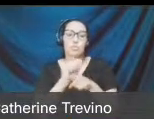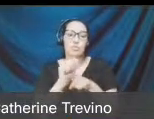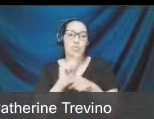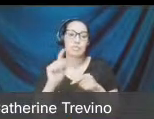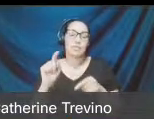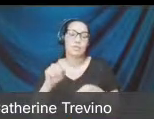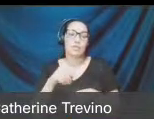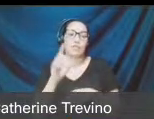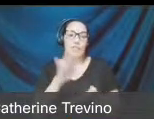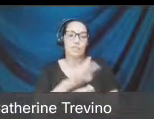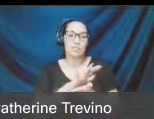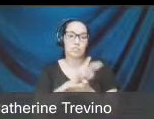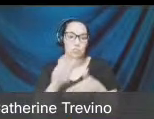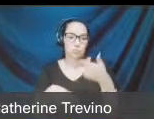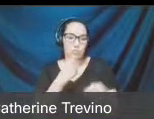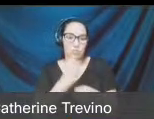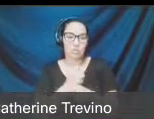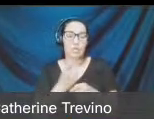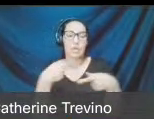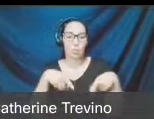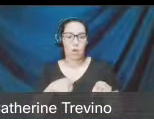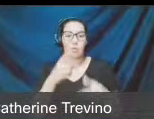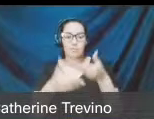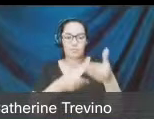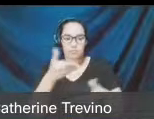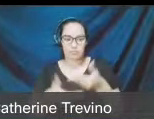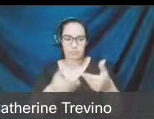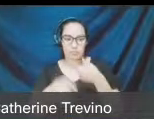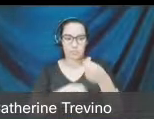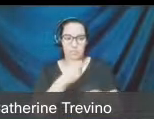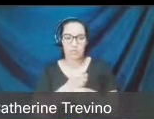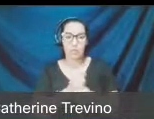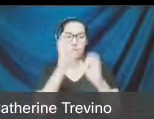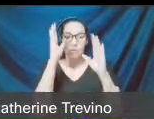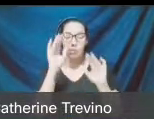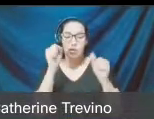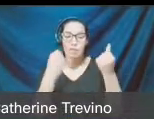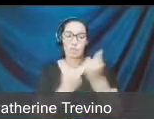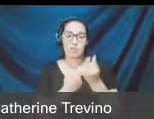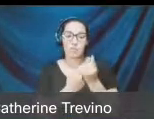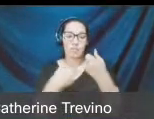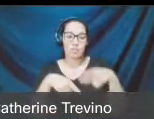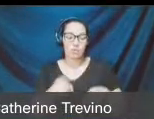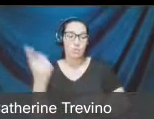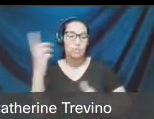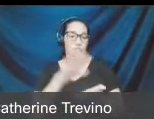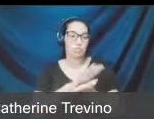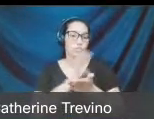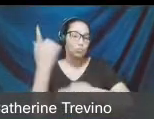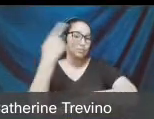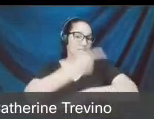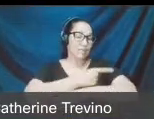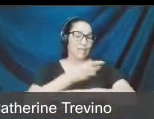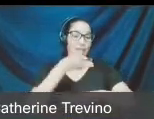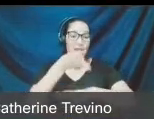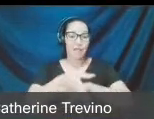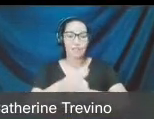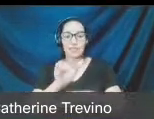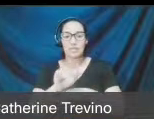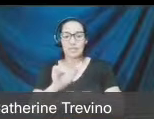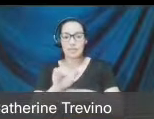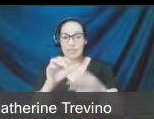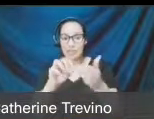as we progress through the year. We hope to be able to provide support during the school day after school and in the evening in the form